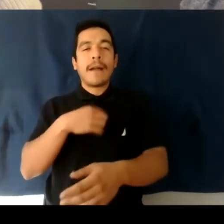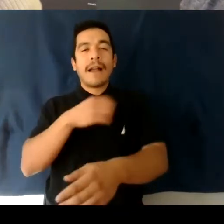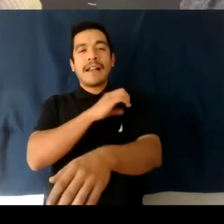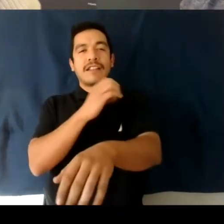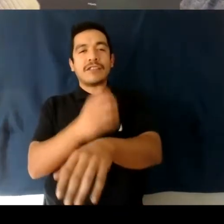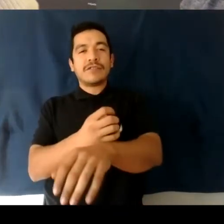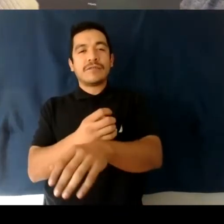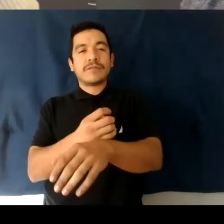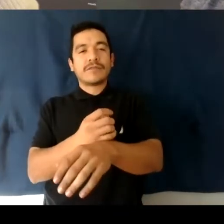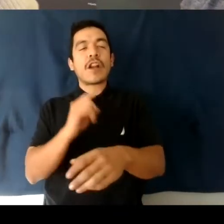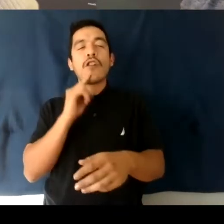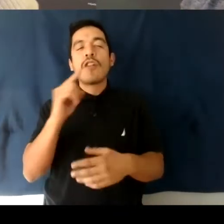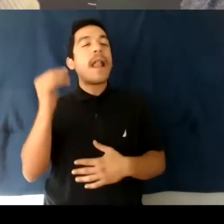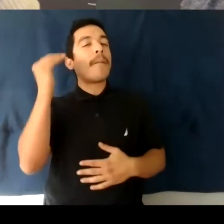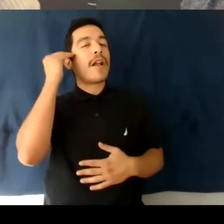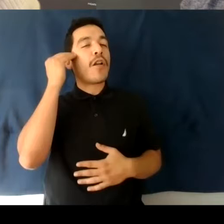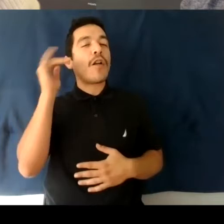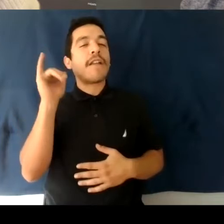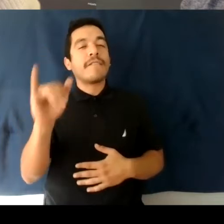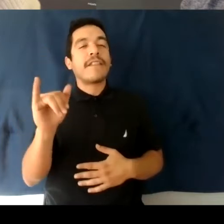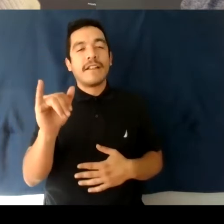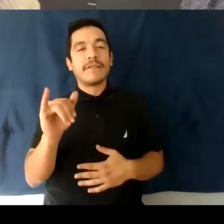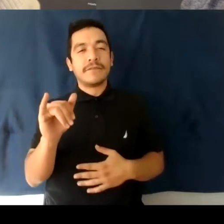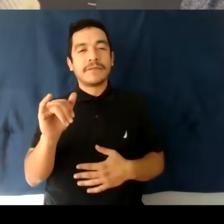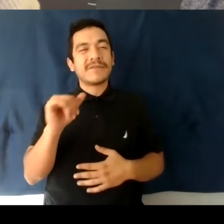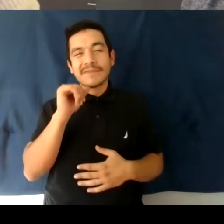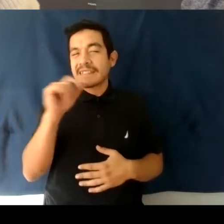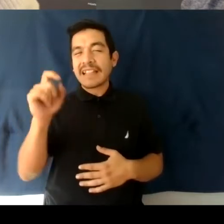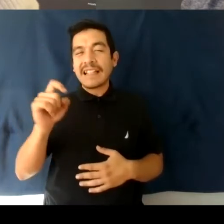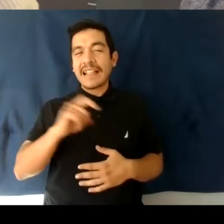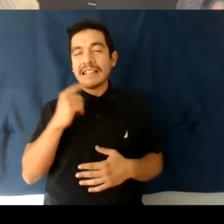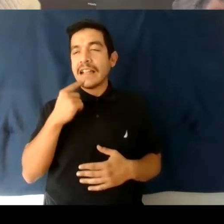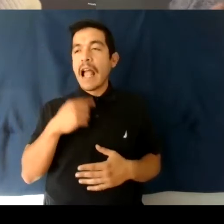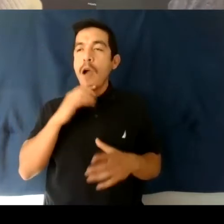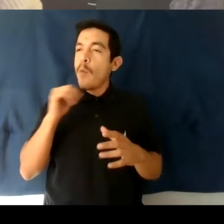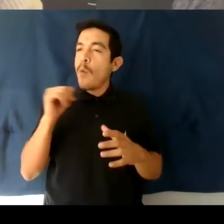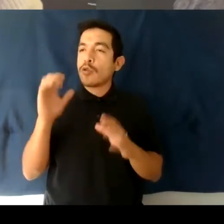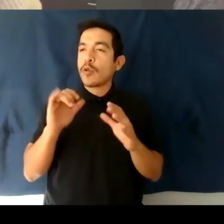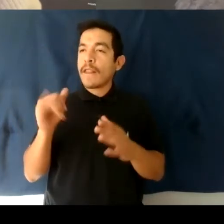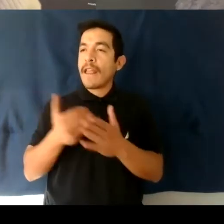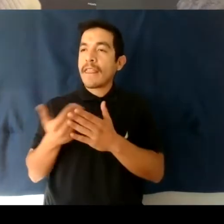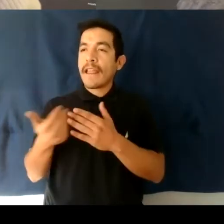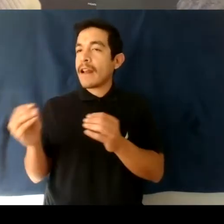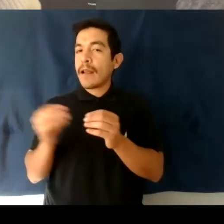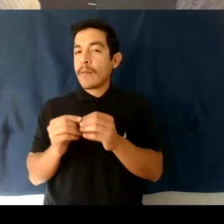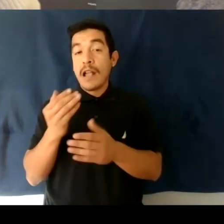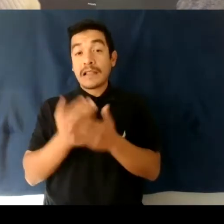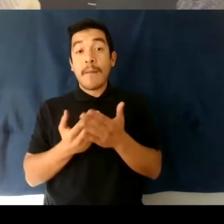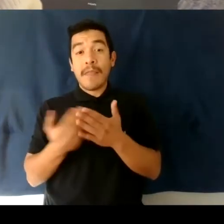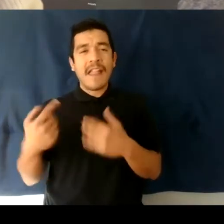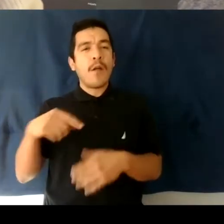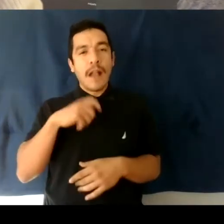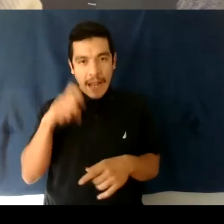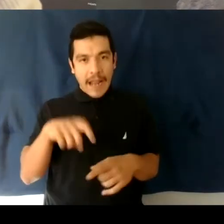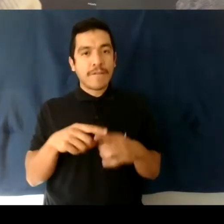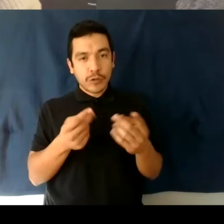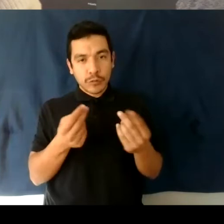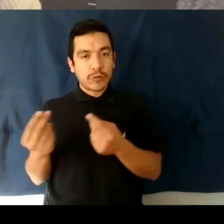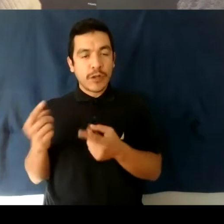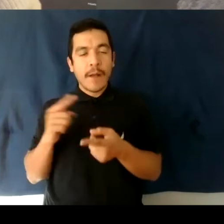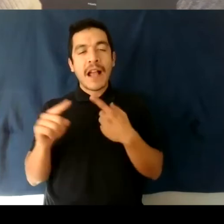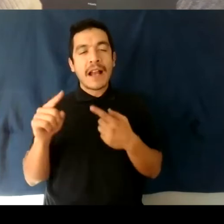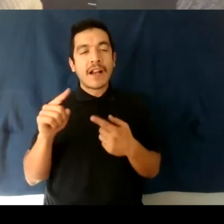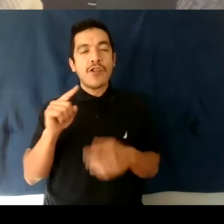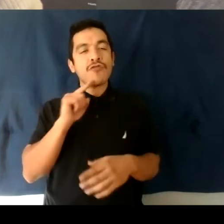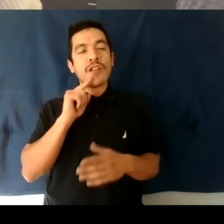it's just sort of like being aware of them, not necessarily like, okay, I'm not going to do these things anymore. Cause like some of them we have to do, but it's like just being